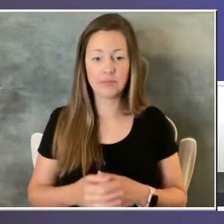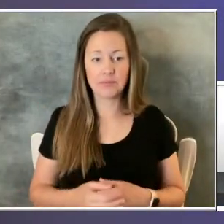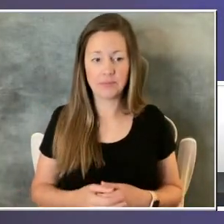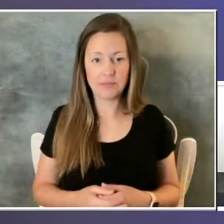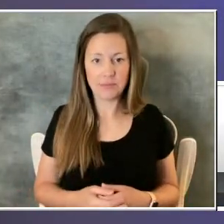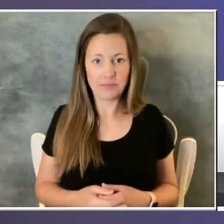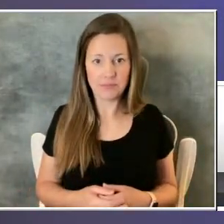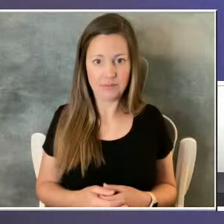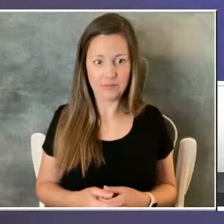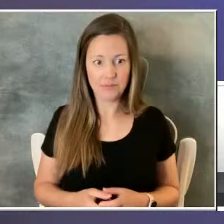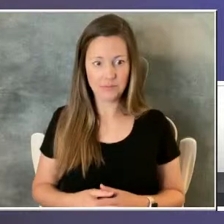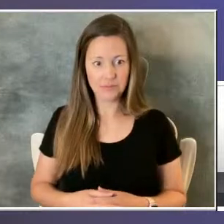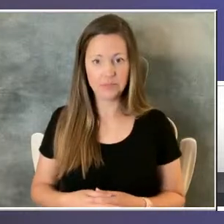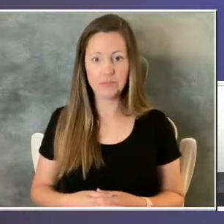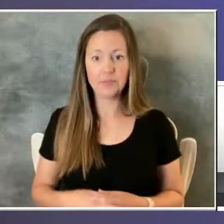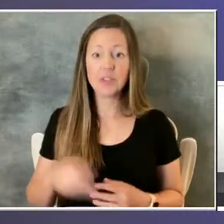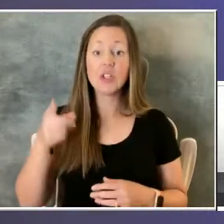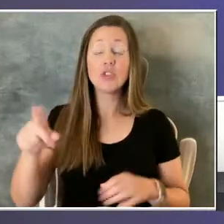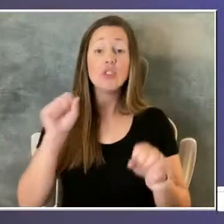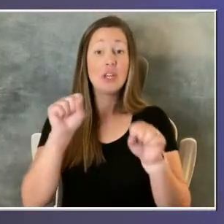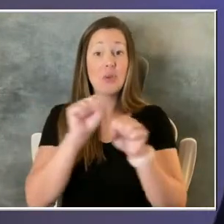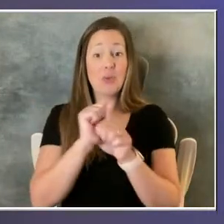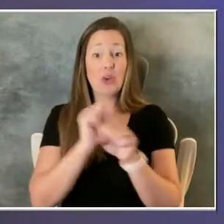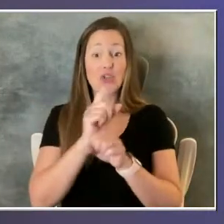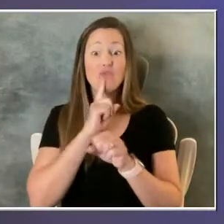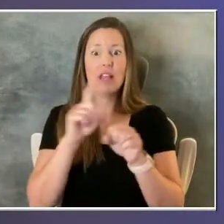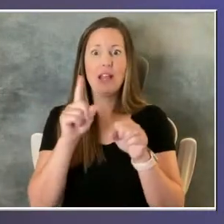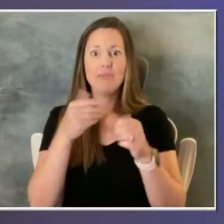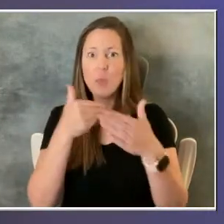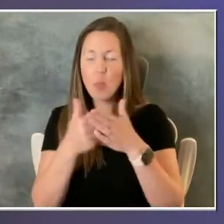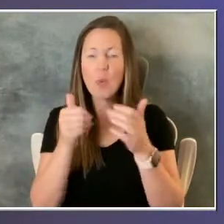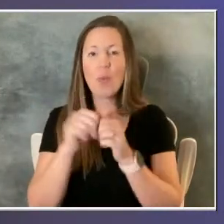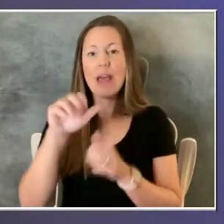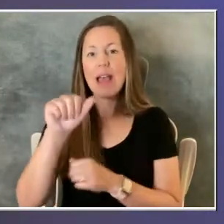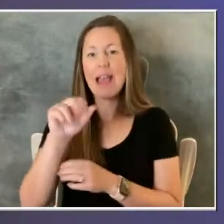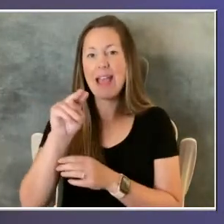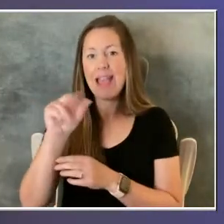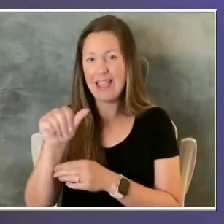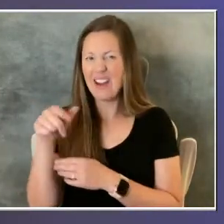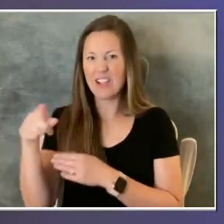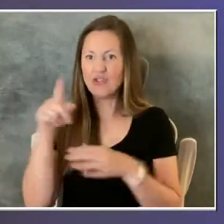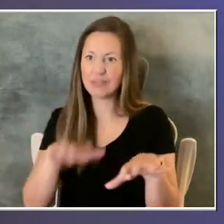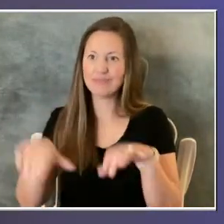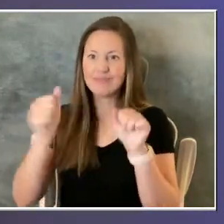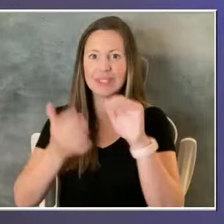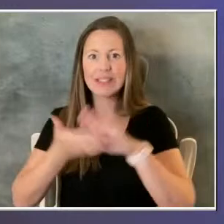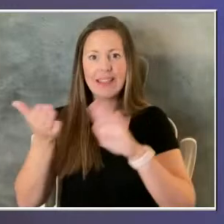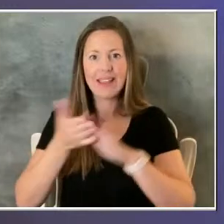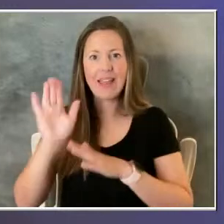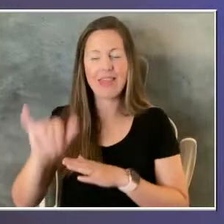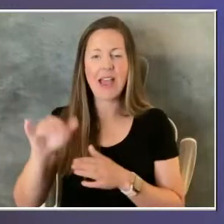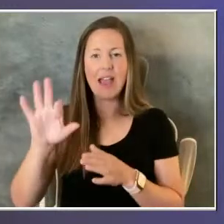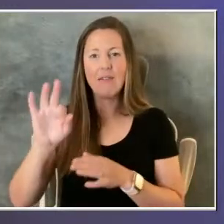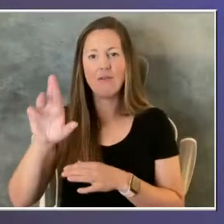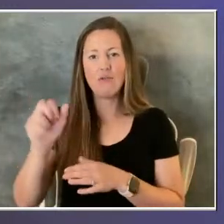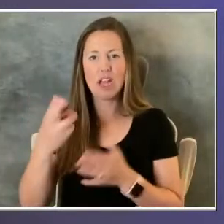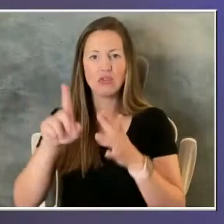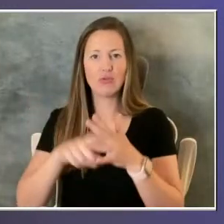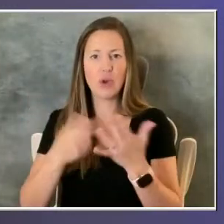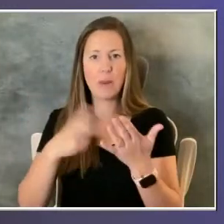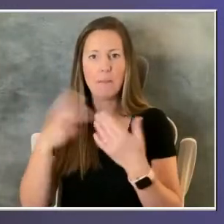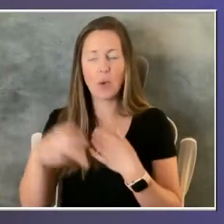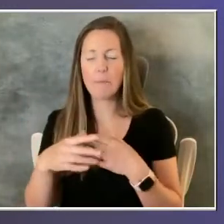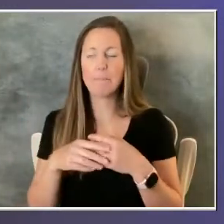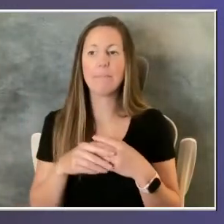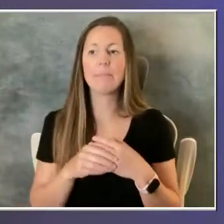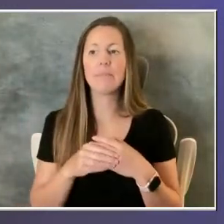by the other educator, Anna Newby, who she's leading the Fresh Start program. You mentioned about that now that you feel more